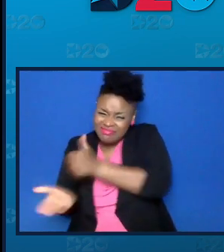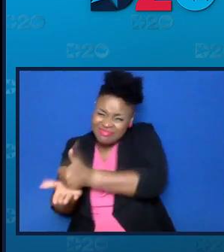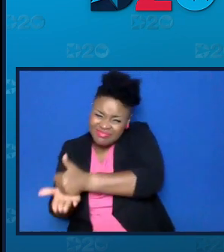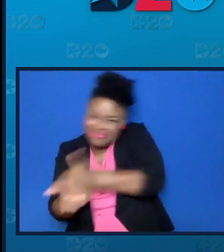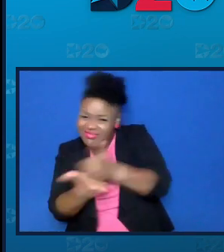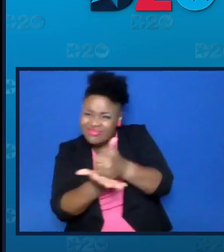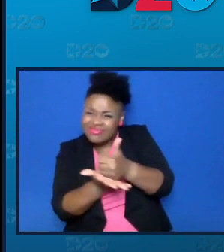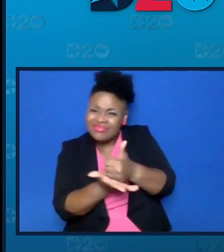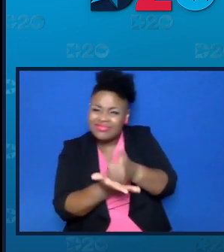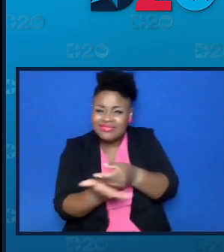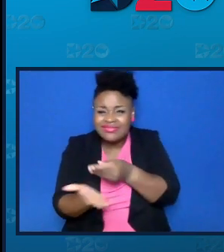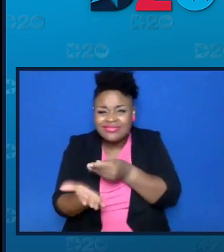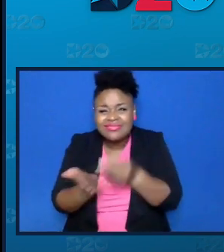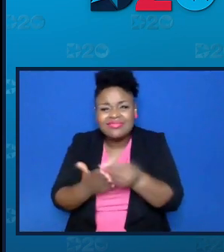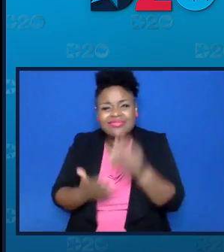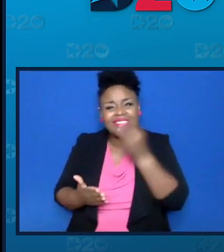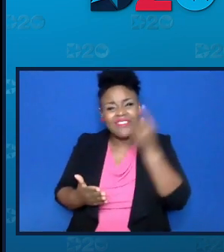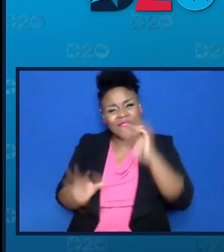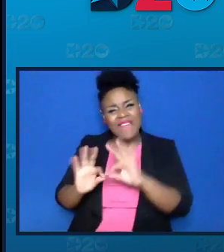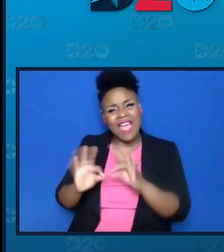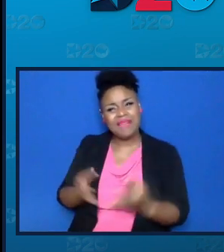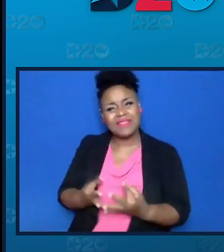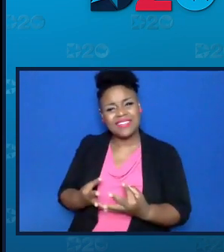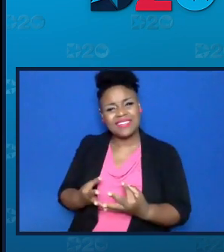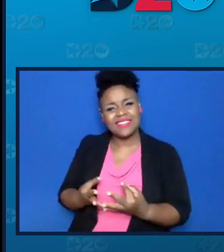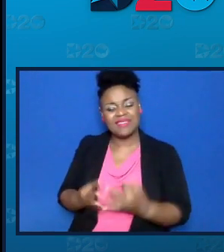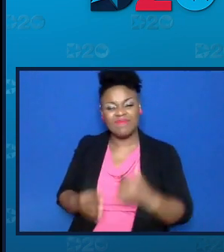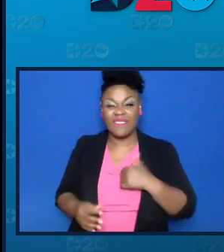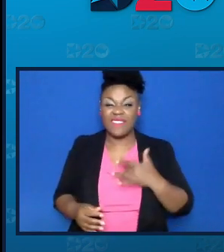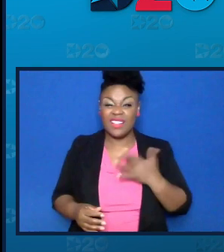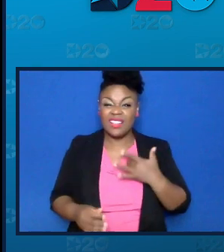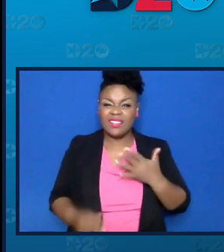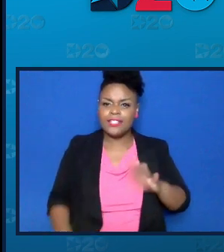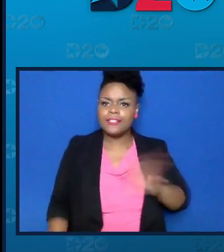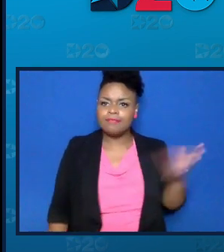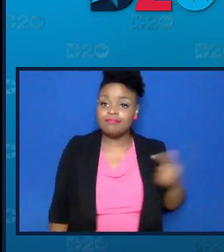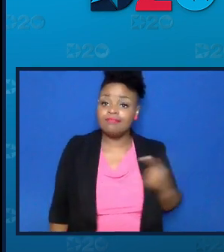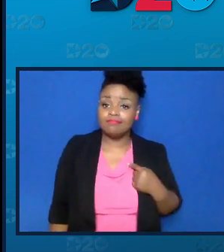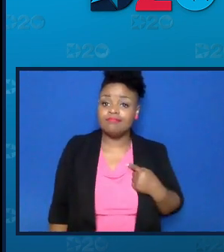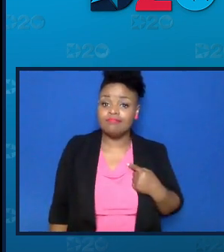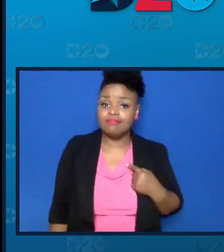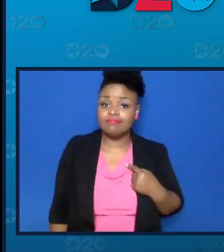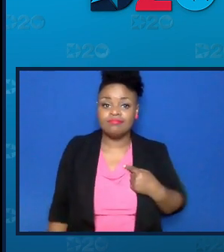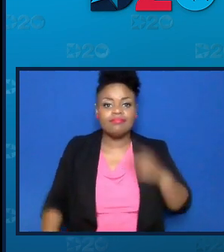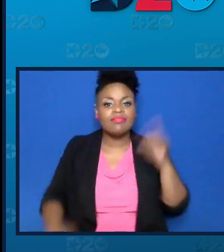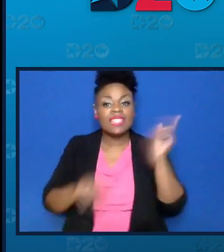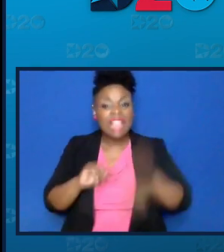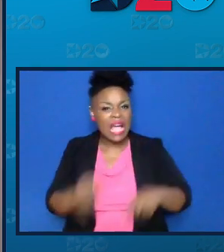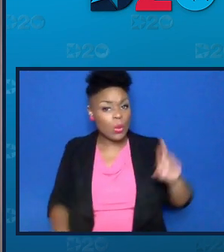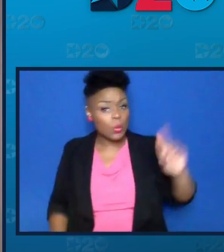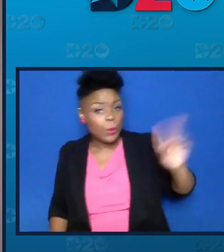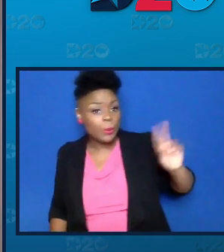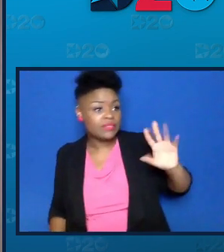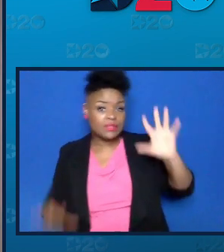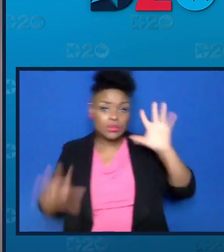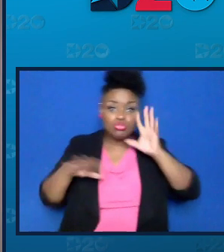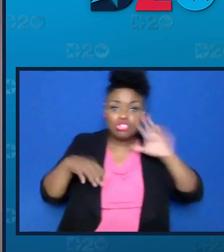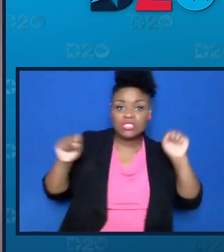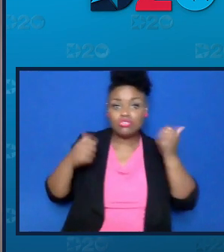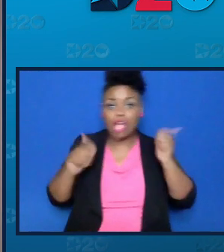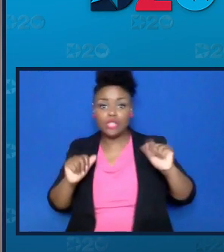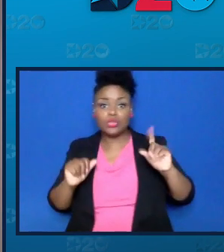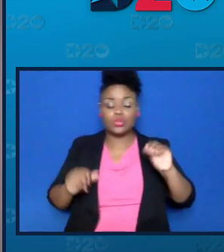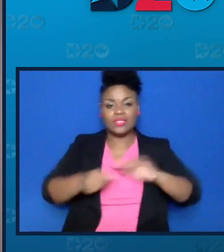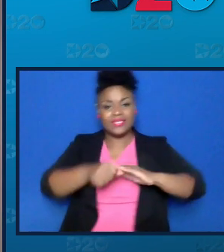am appalled at what the Republicans and the president are trying to do to subvert the vote. Nothing